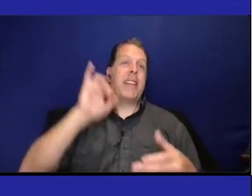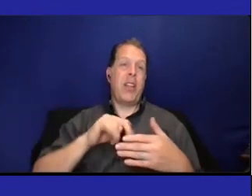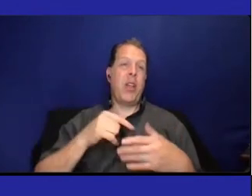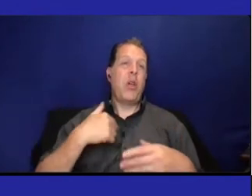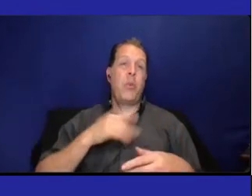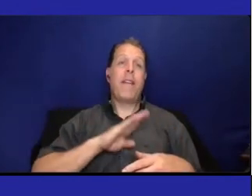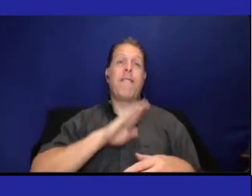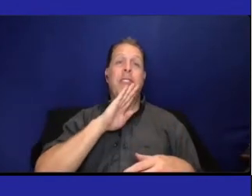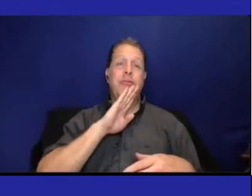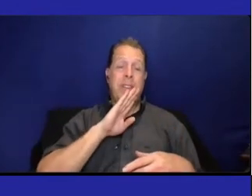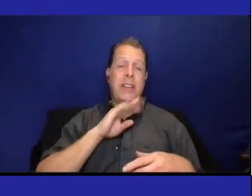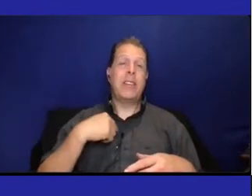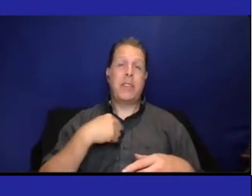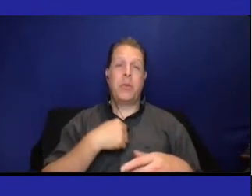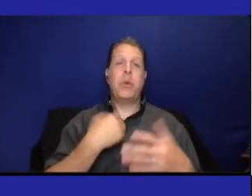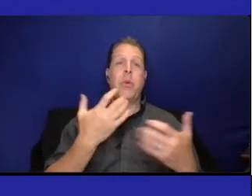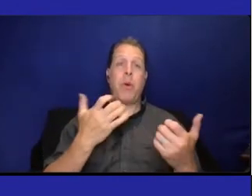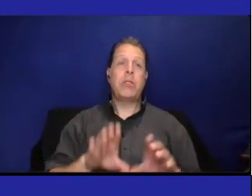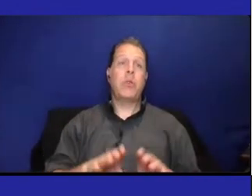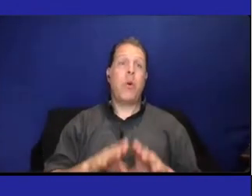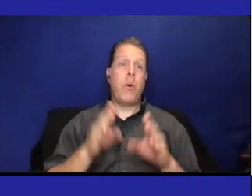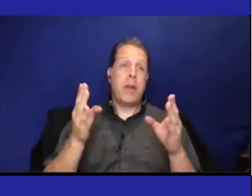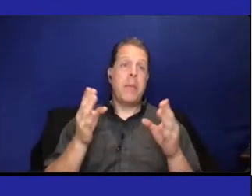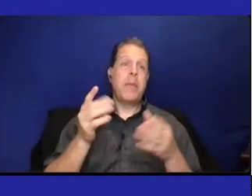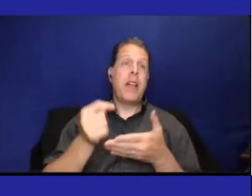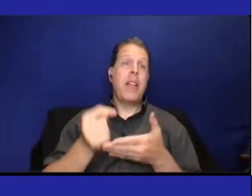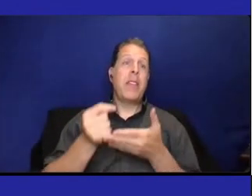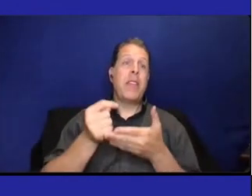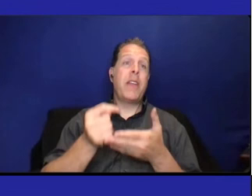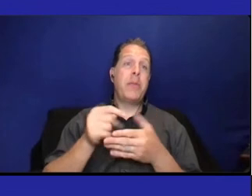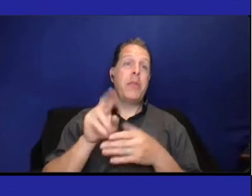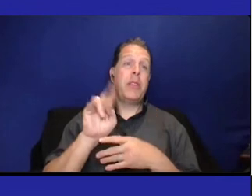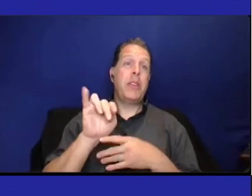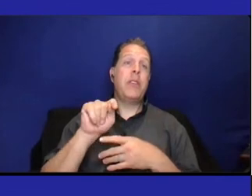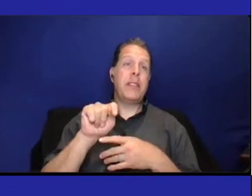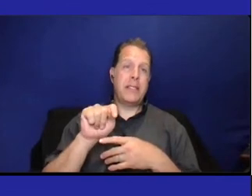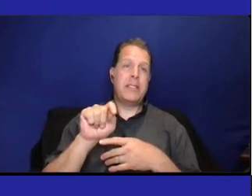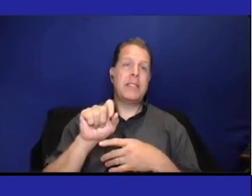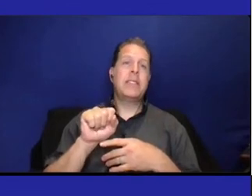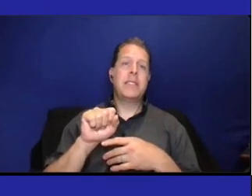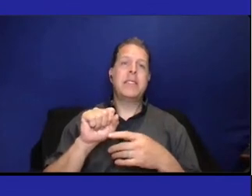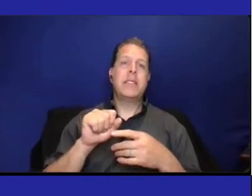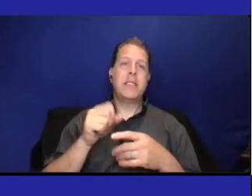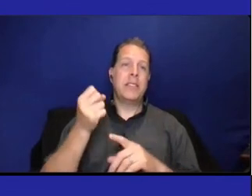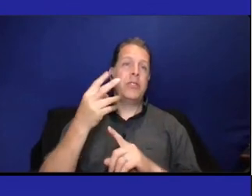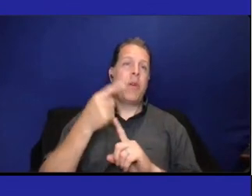We would like to open up the therapeutic units 12 months ago.